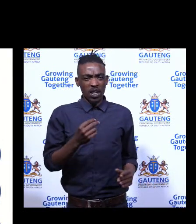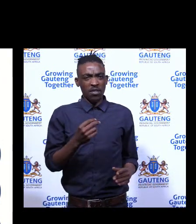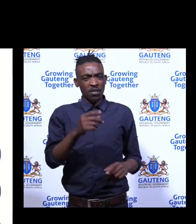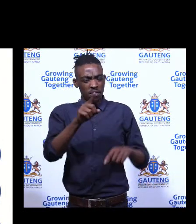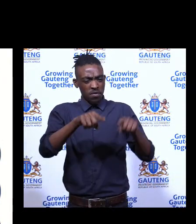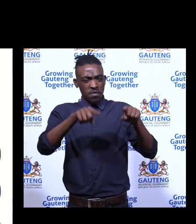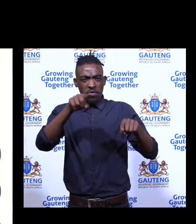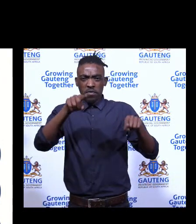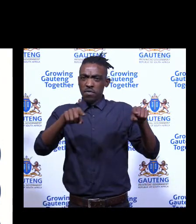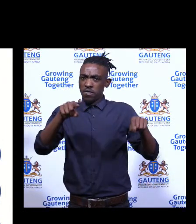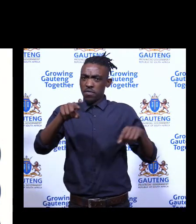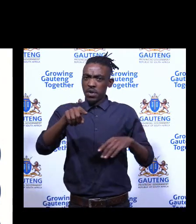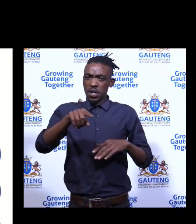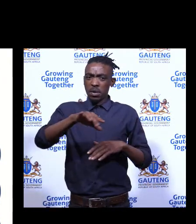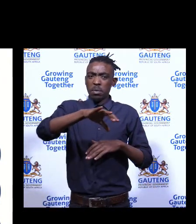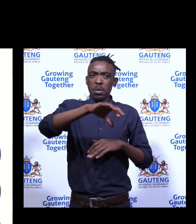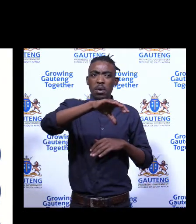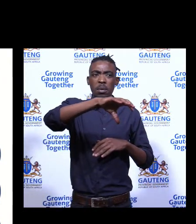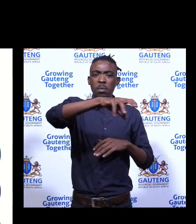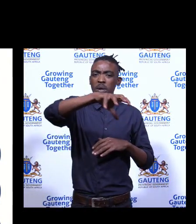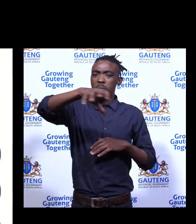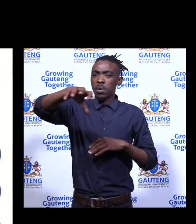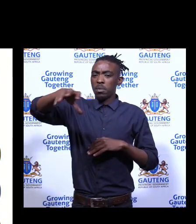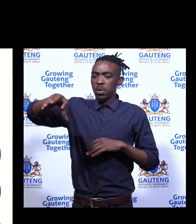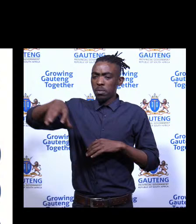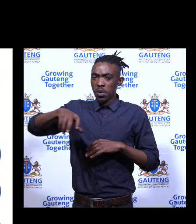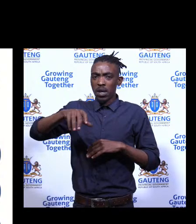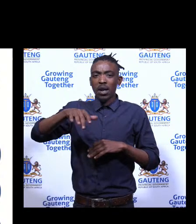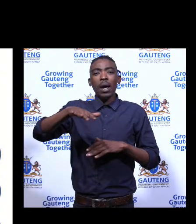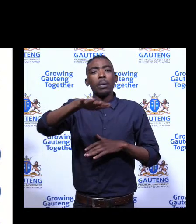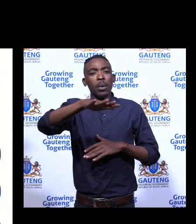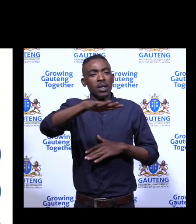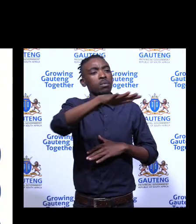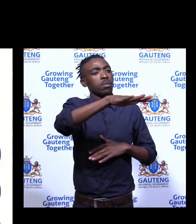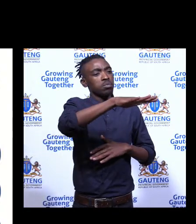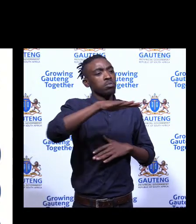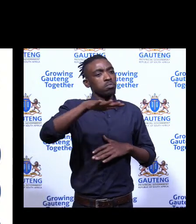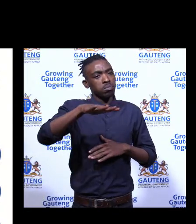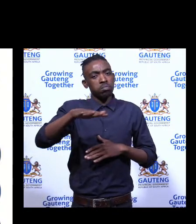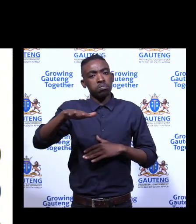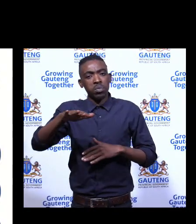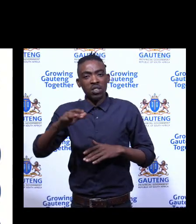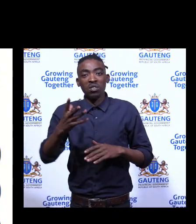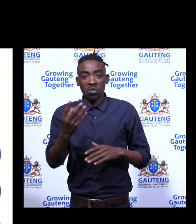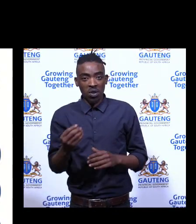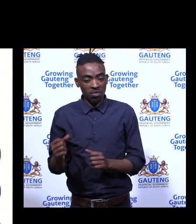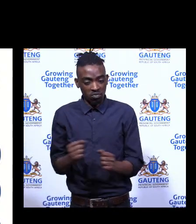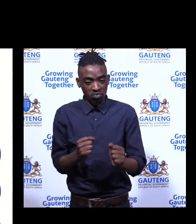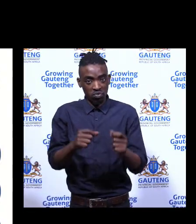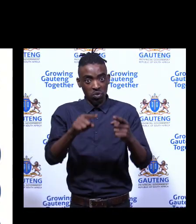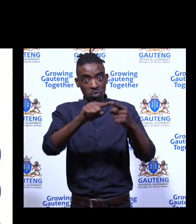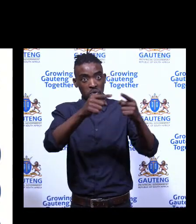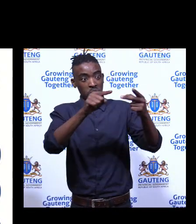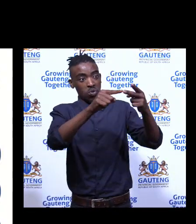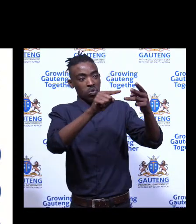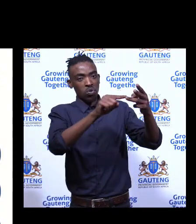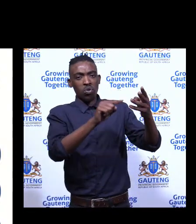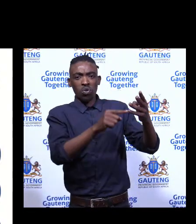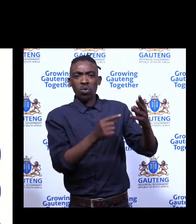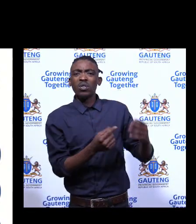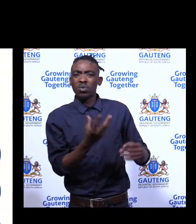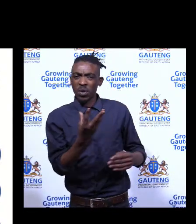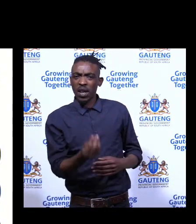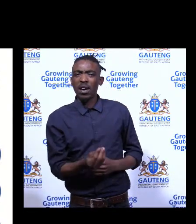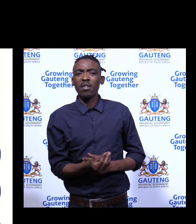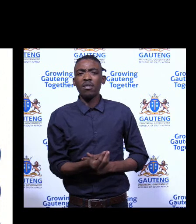and activities that are happening and how they align to the strategic goals that we have put, and have put each and